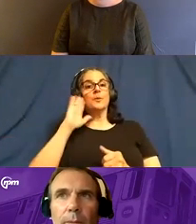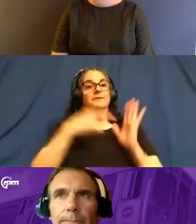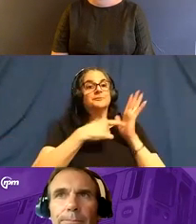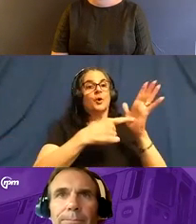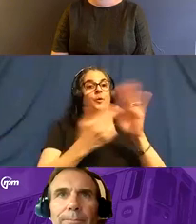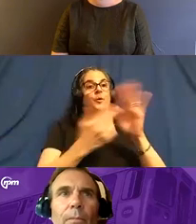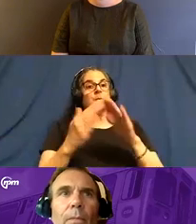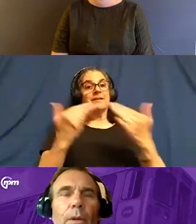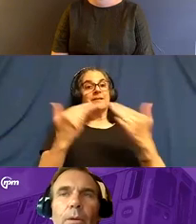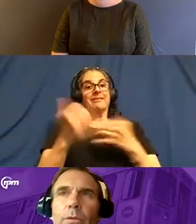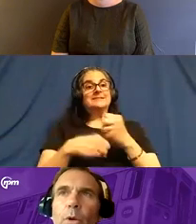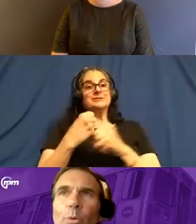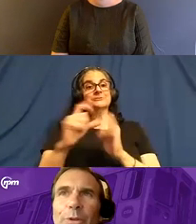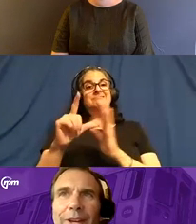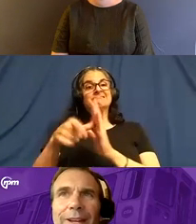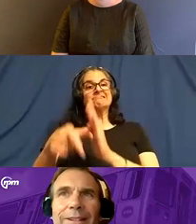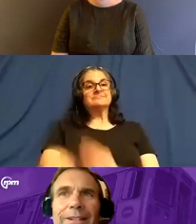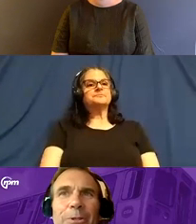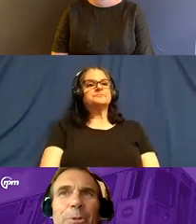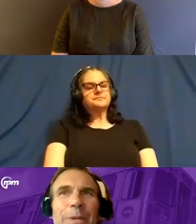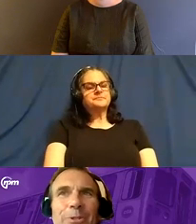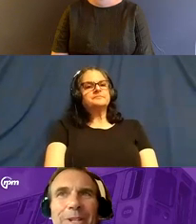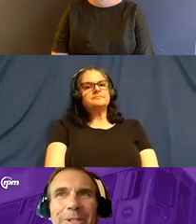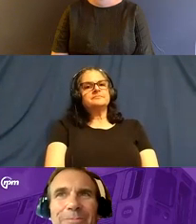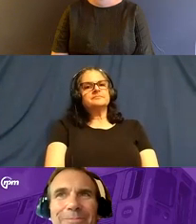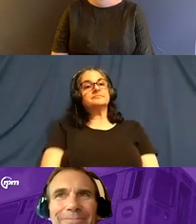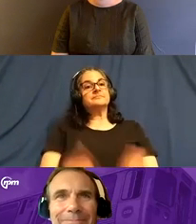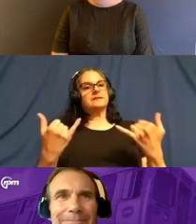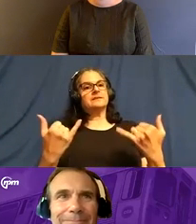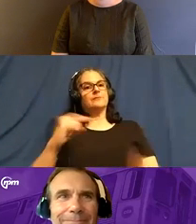year. So with that, I'd like to turn it back to Jesse.